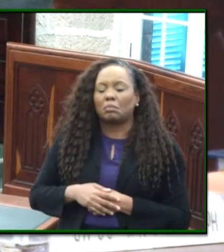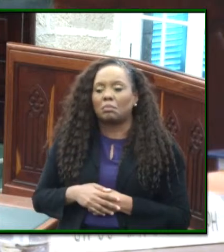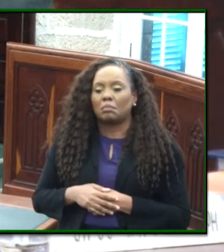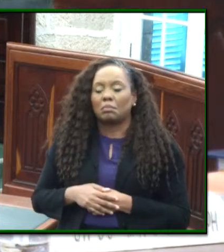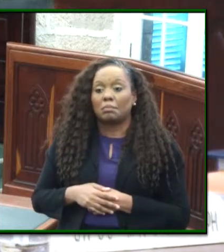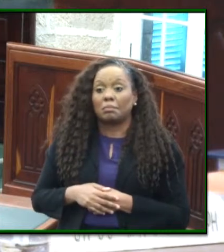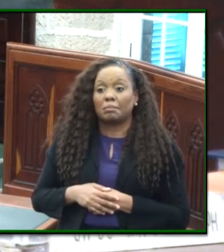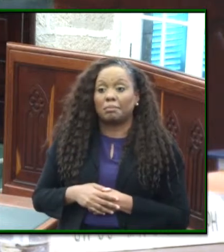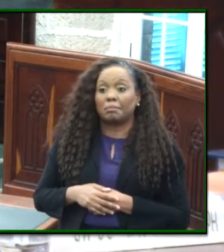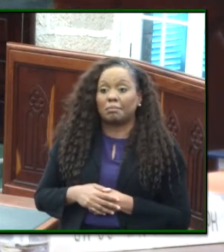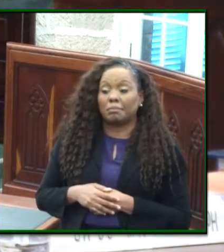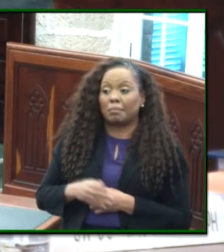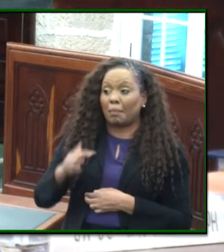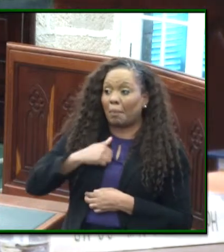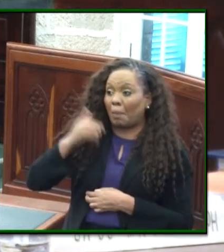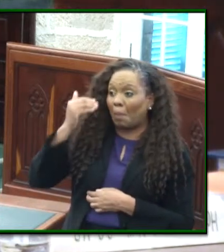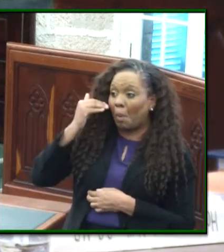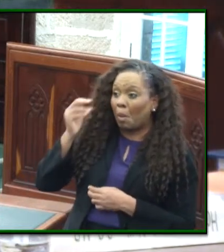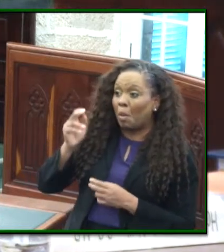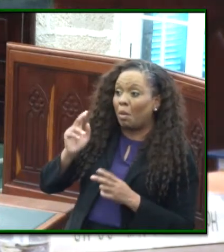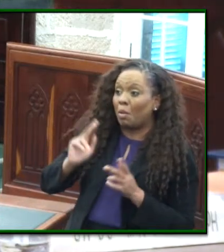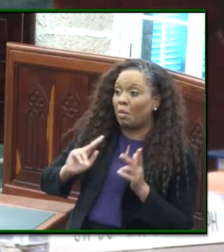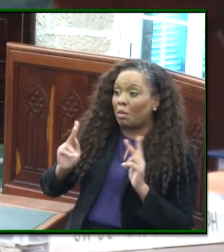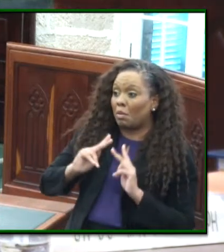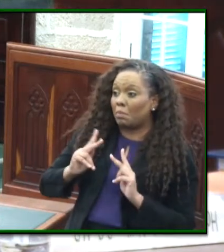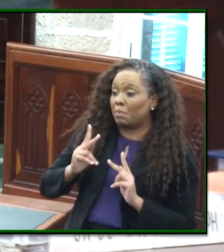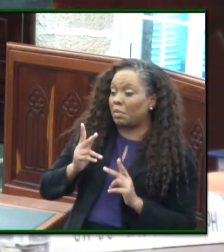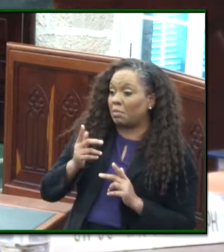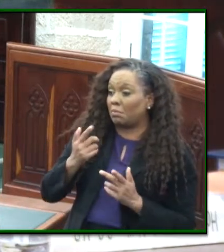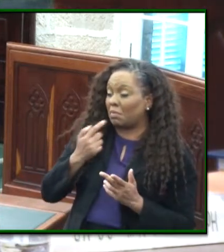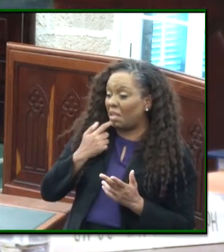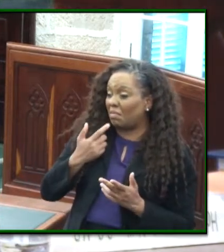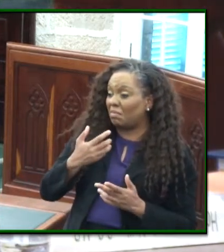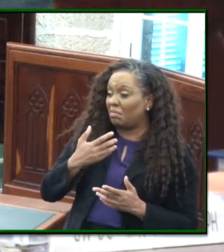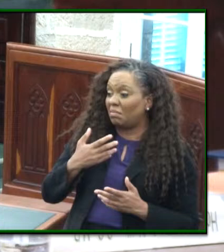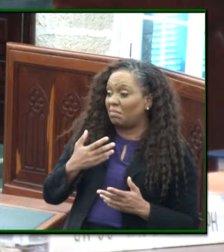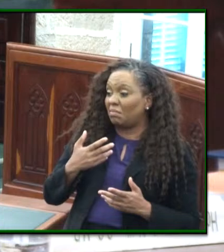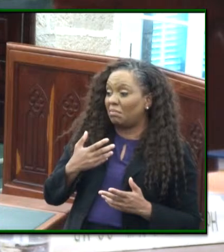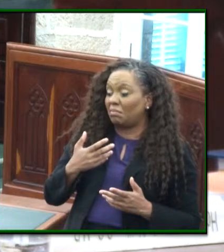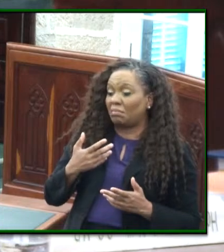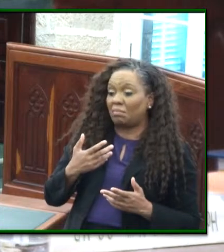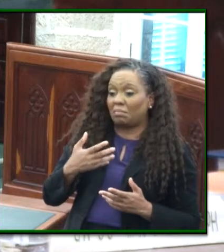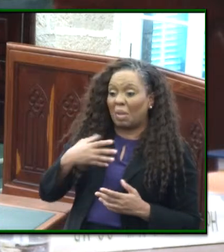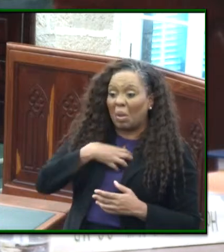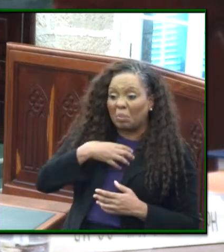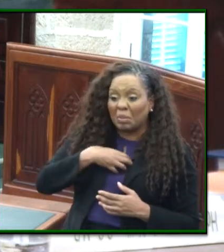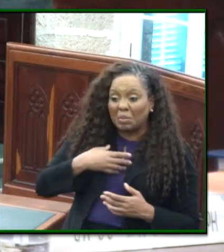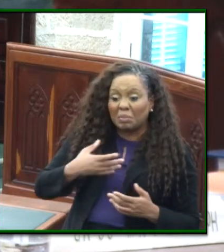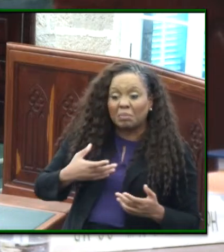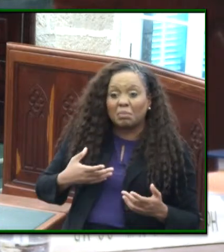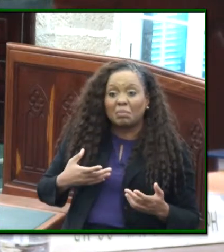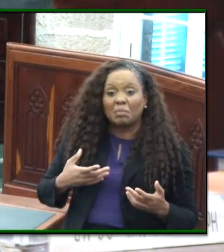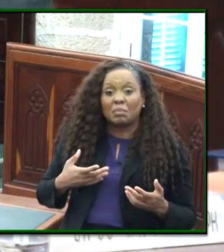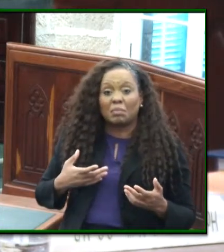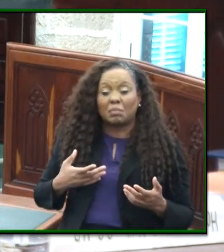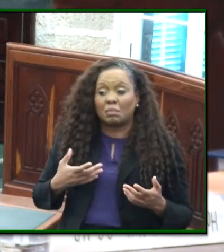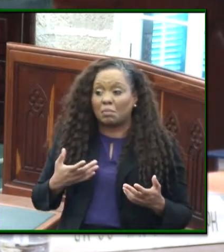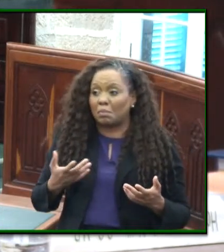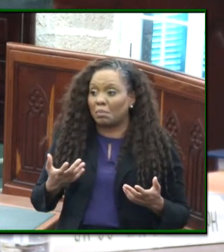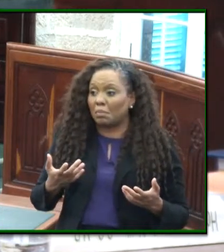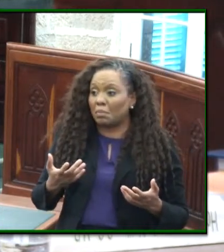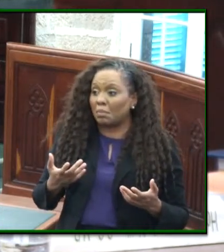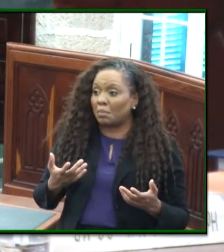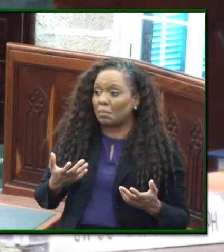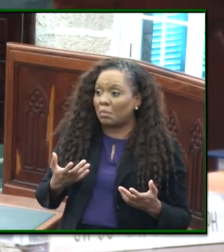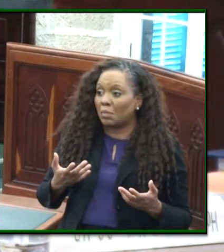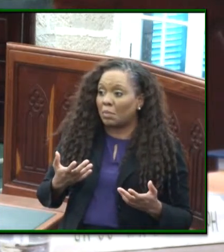complaints against the police not being as high as perhaps I think the general public may have. We may